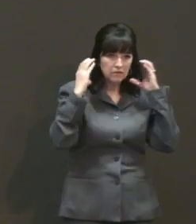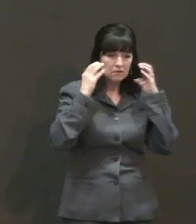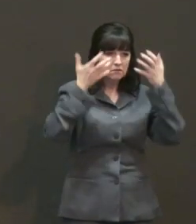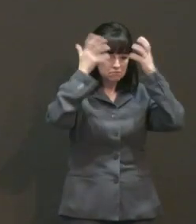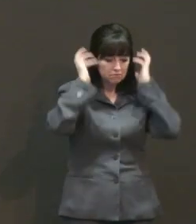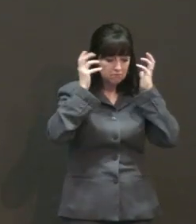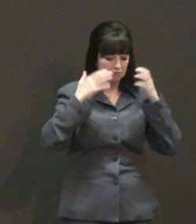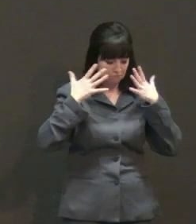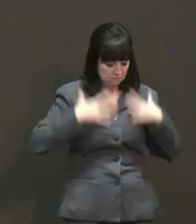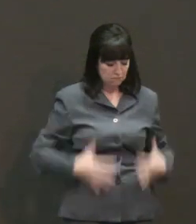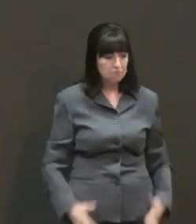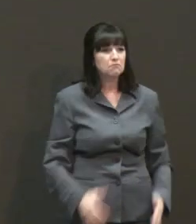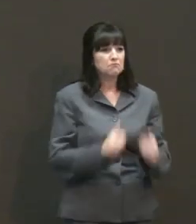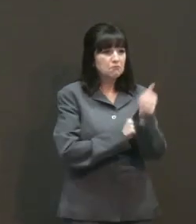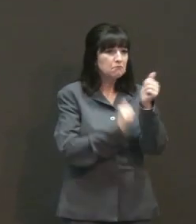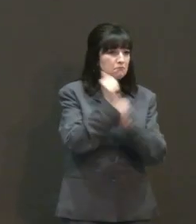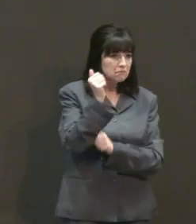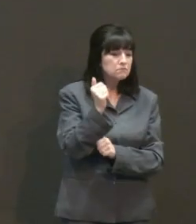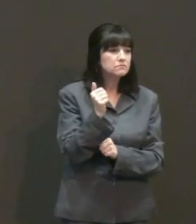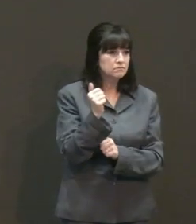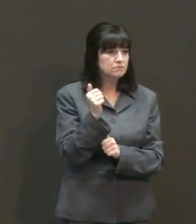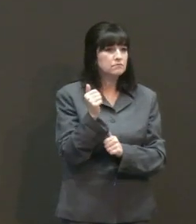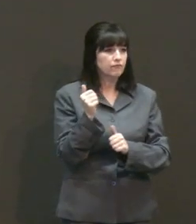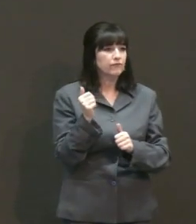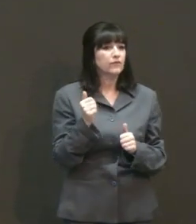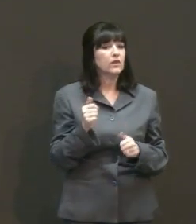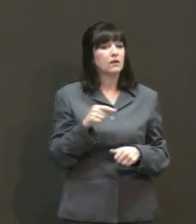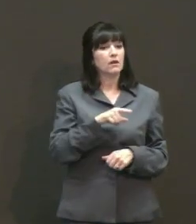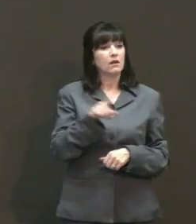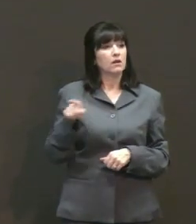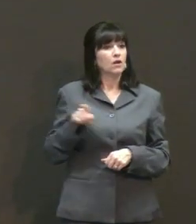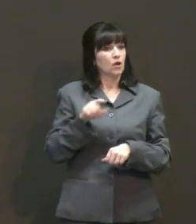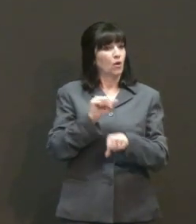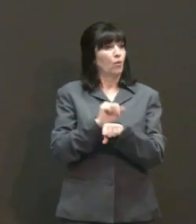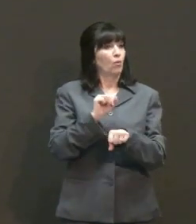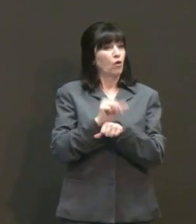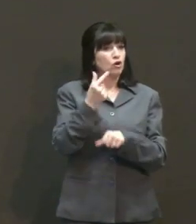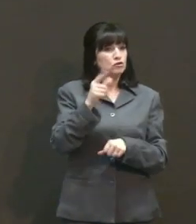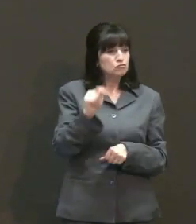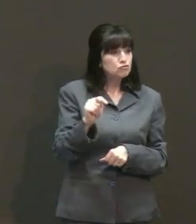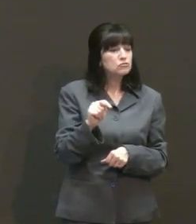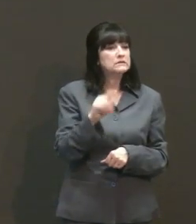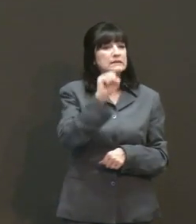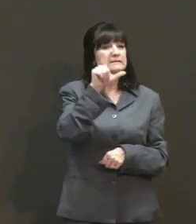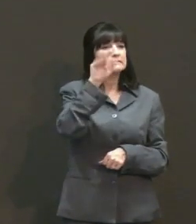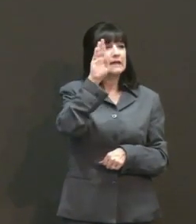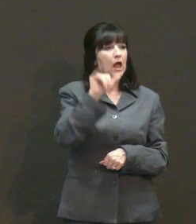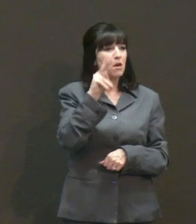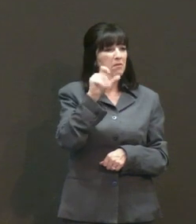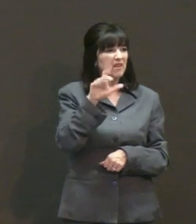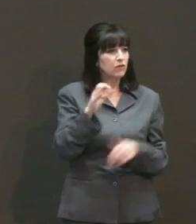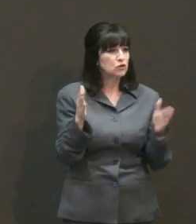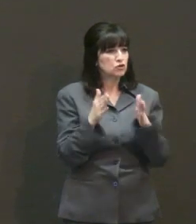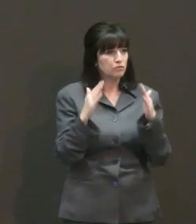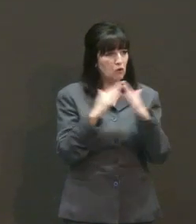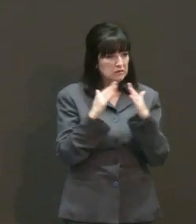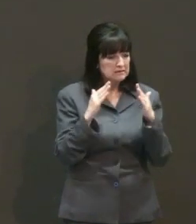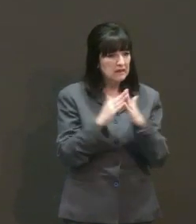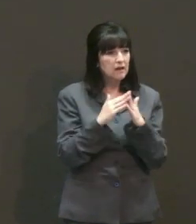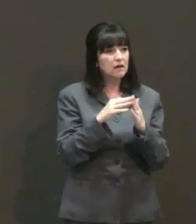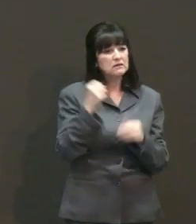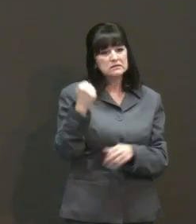automobiles, where the communities in which they live, in Georgetown, Selbyville, the smaller towns in Sussex County,